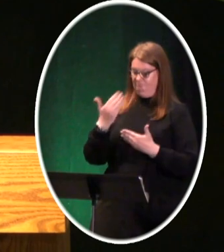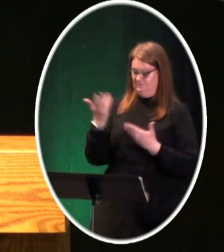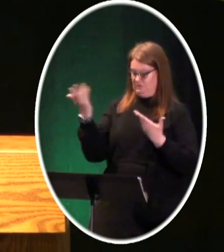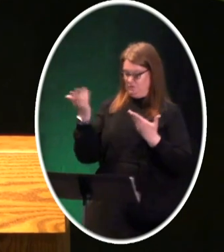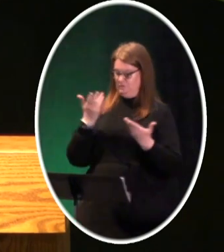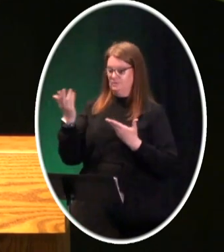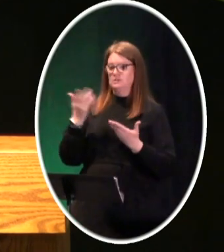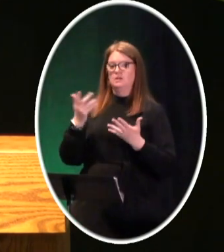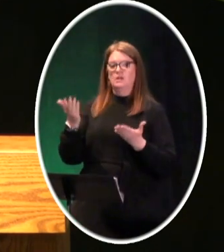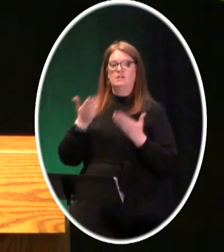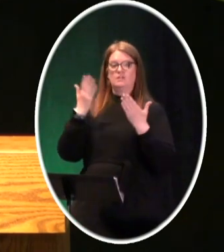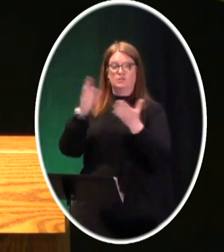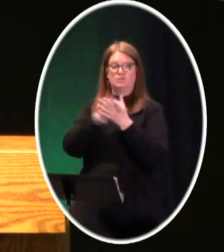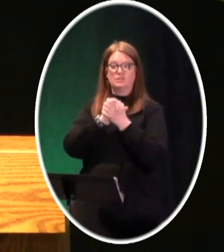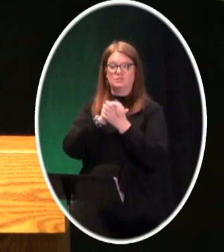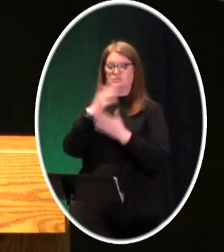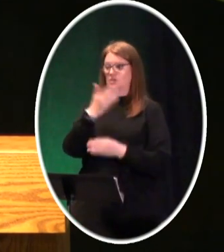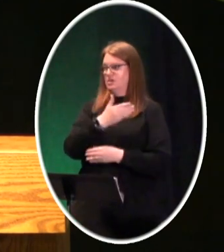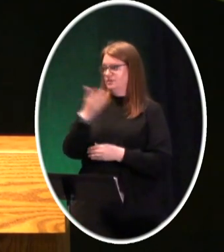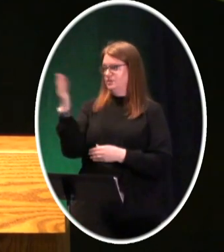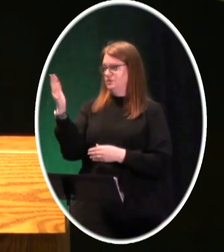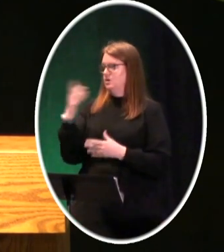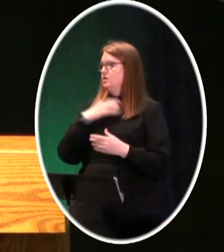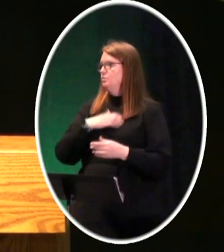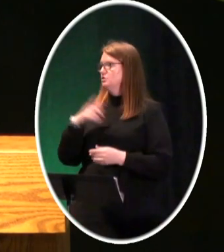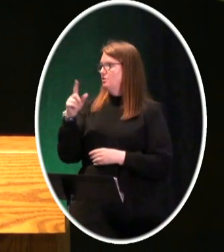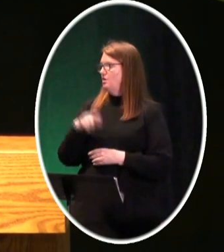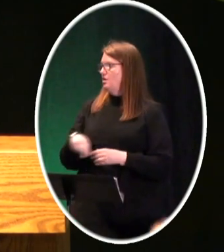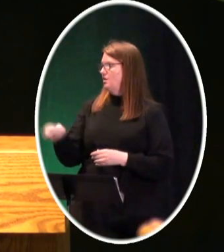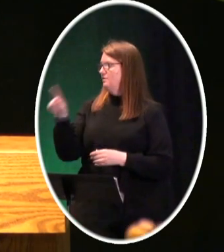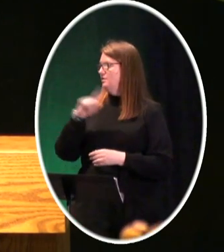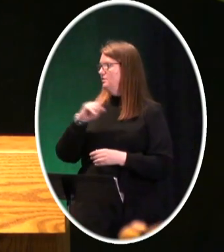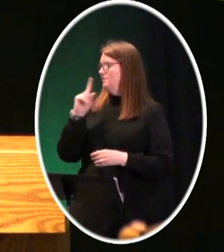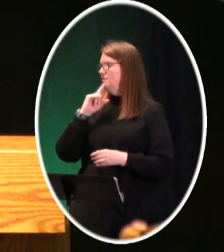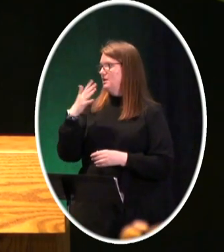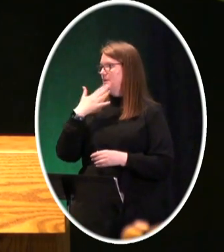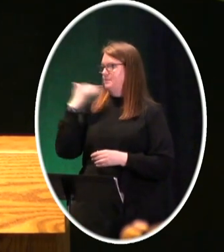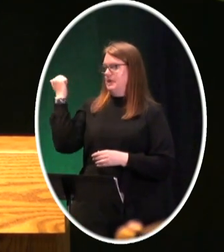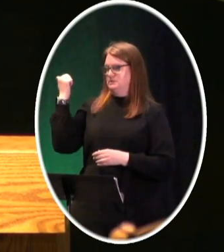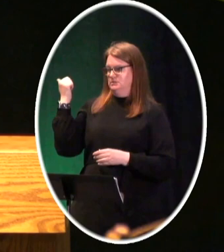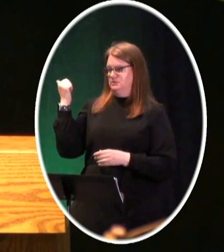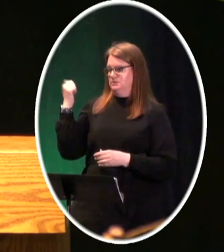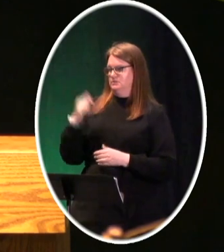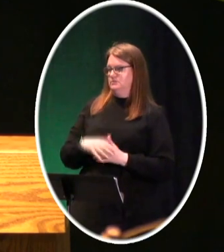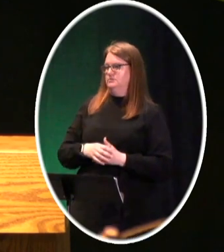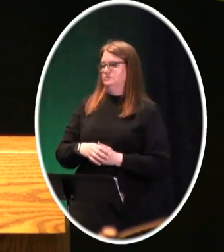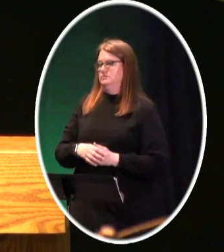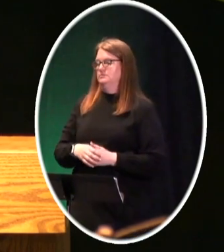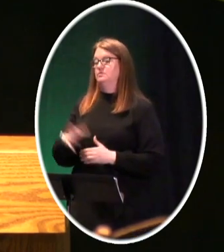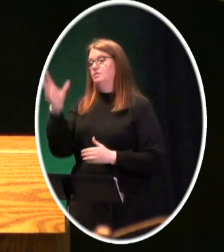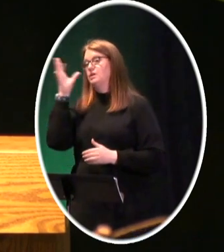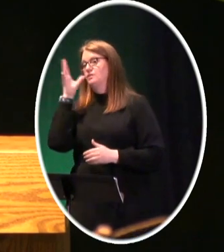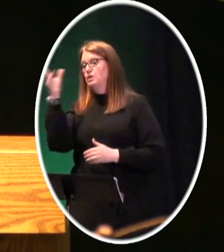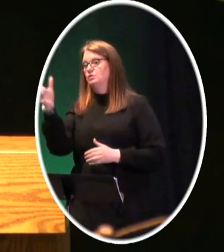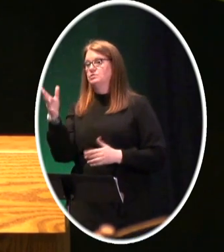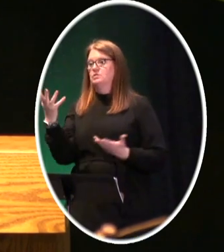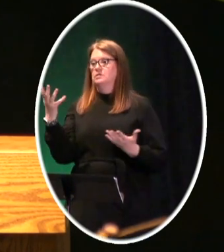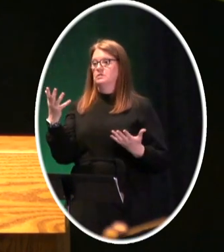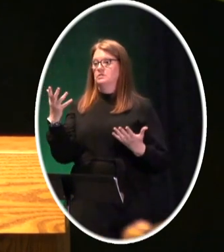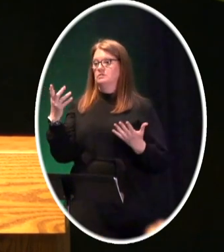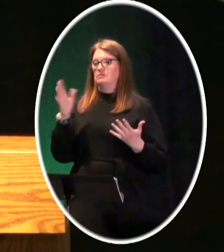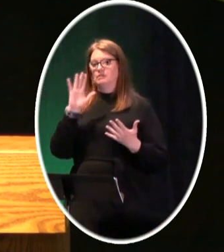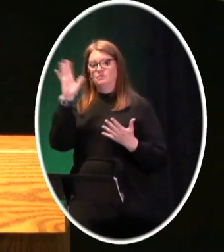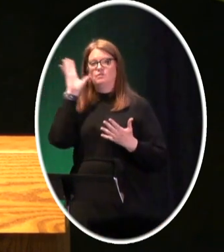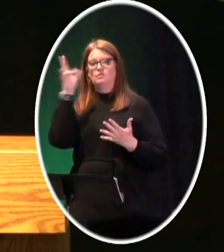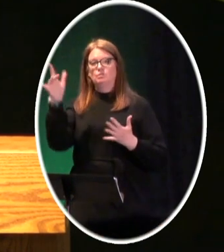of our graduates and wish each and every one of you the very best for your future and what life brings